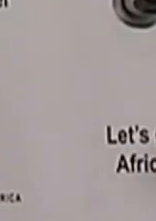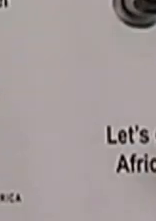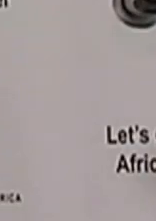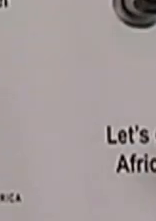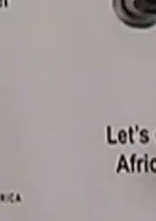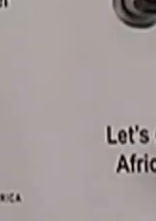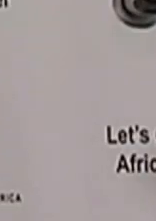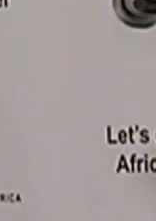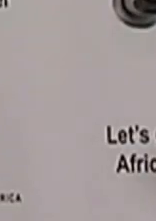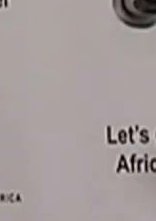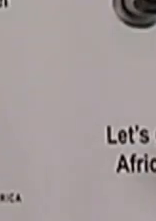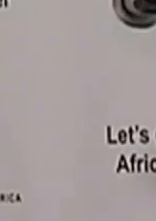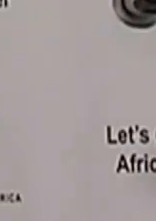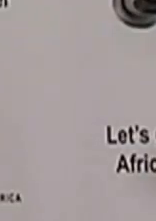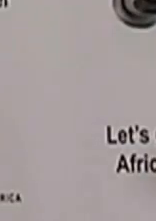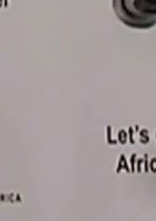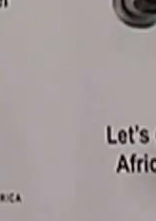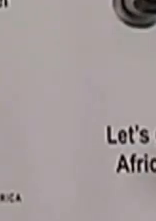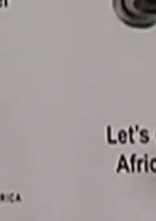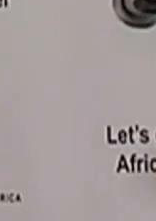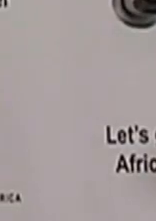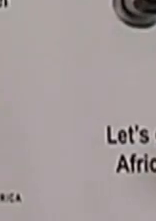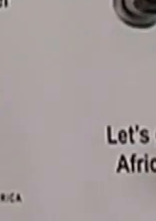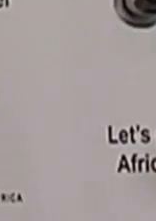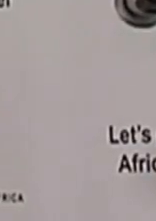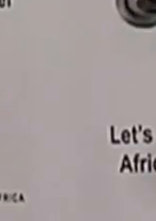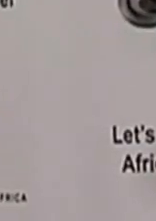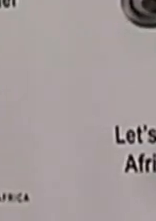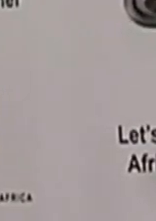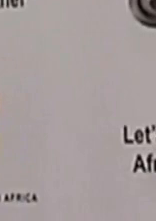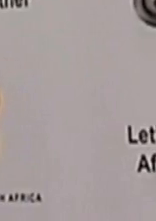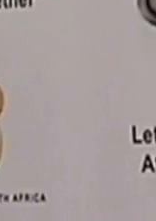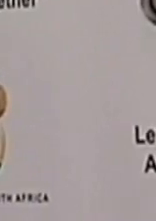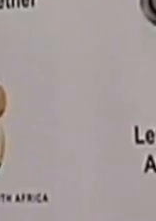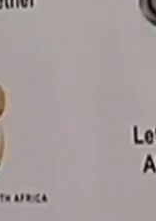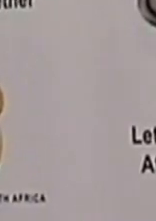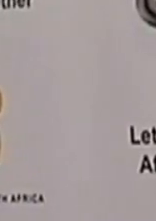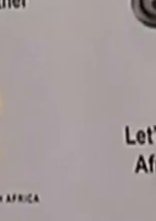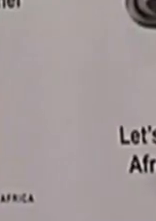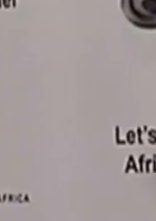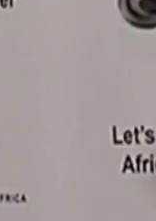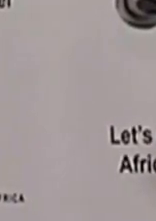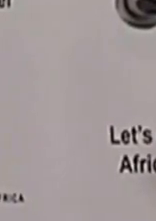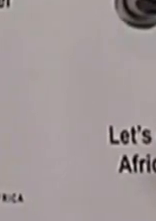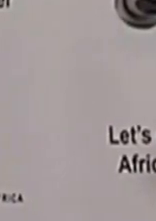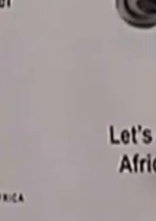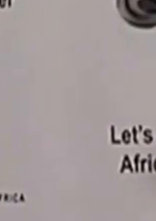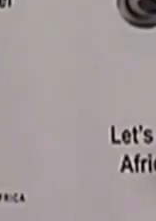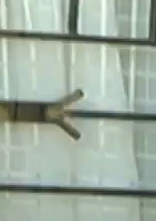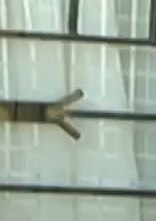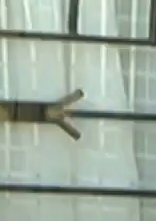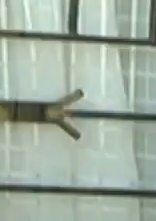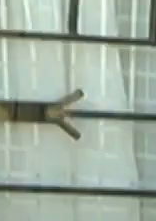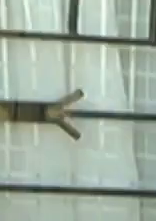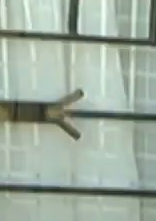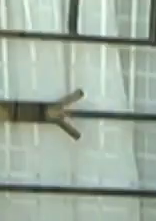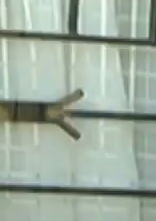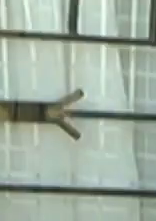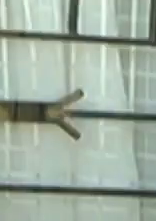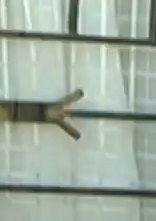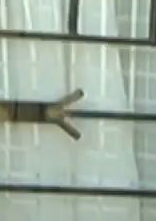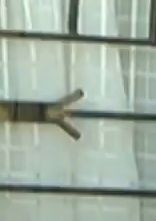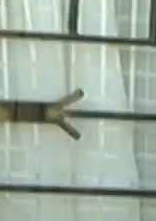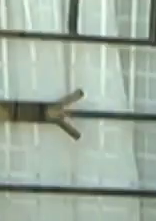parents and therefore don't acquire South African Sign Language as a mother tongue. Instead, they acquire language